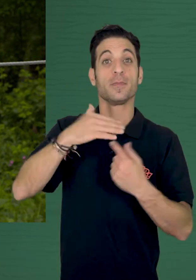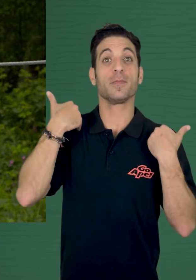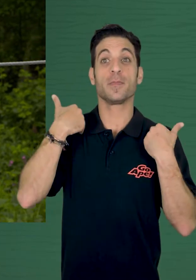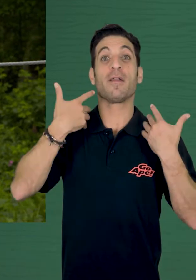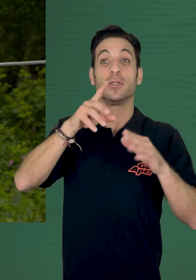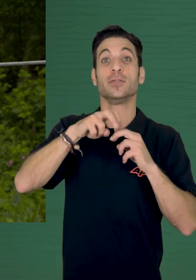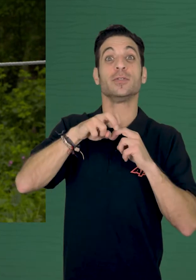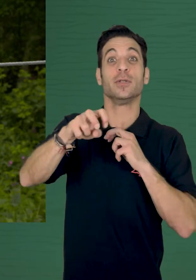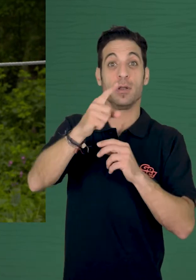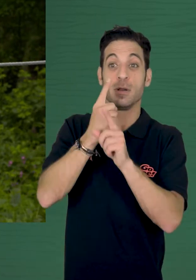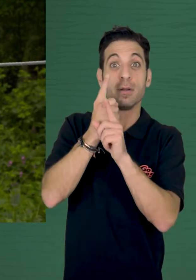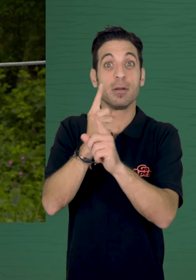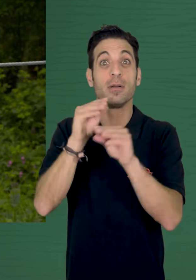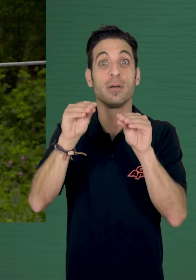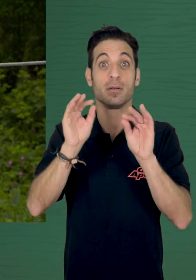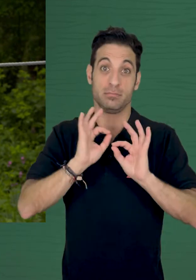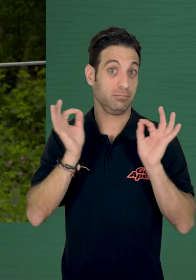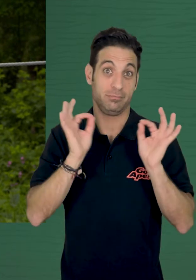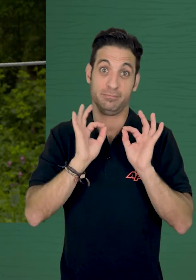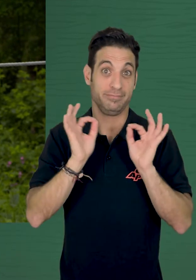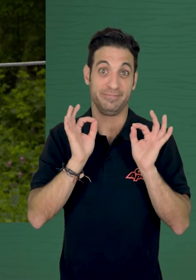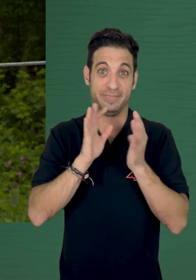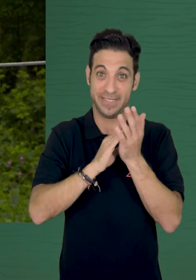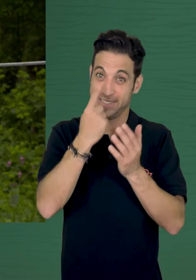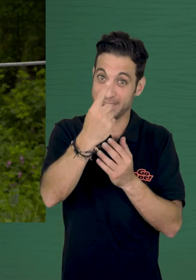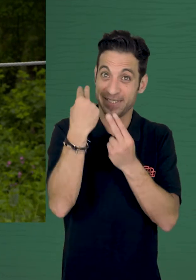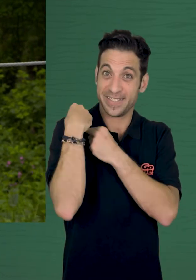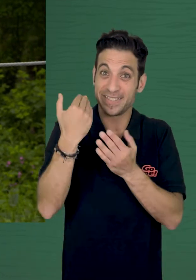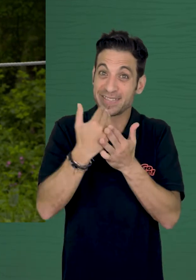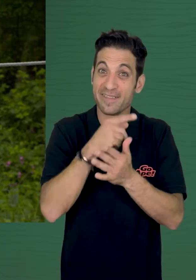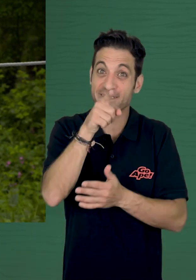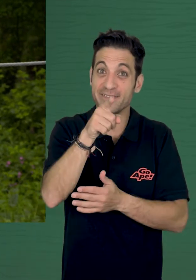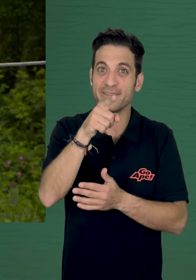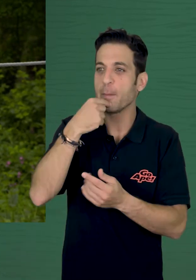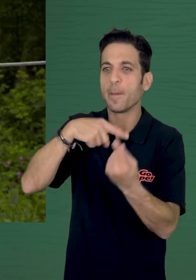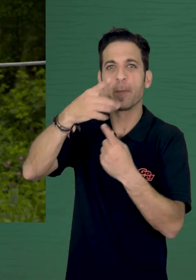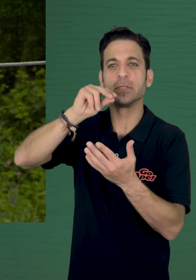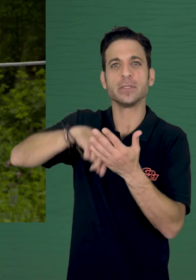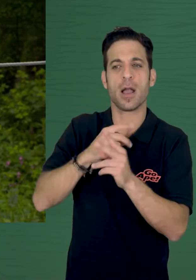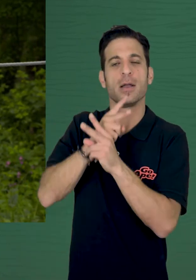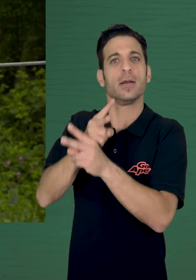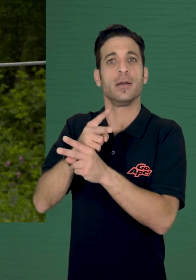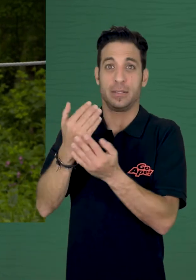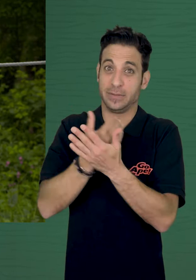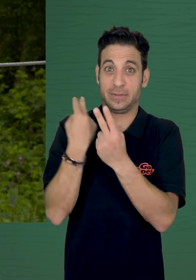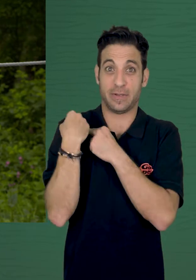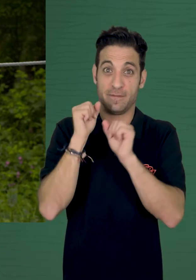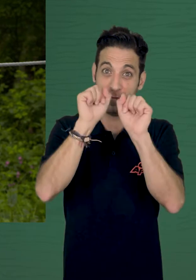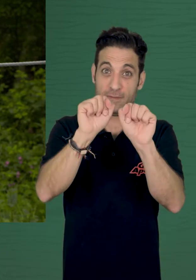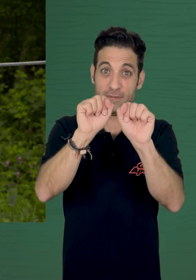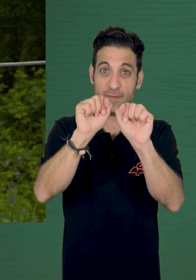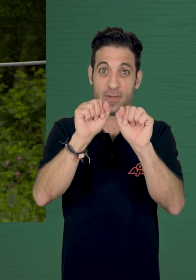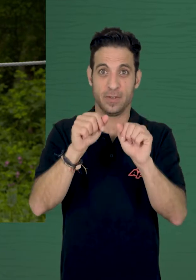training site, you are no longer directly supervised by an instructor. You are responsible for your own safety and anybody else that you have signed